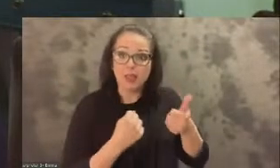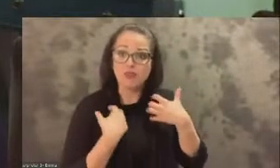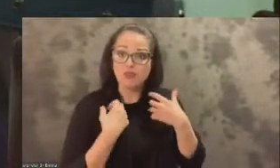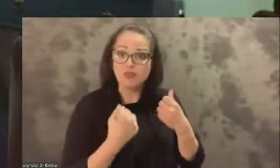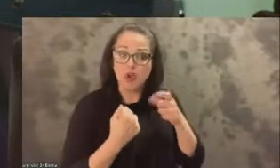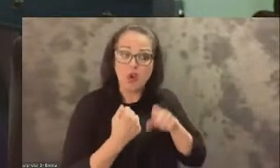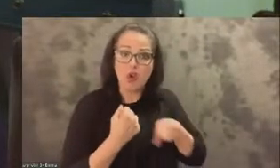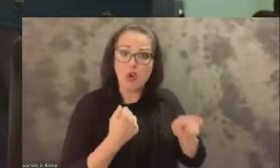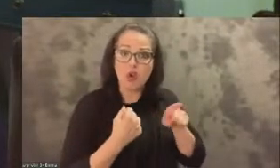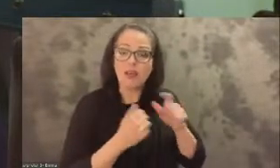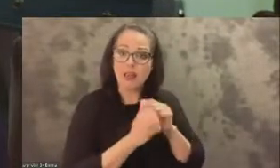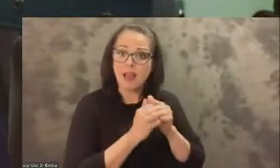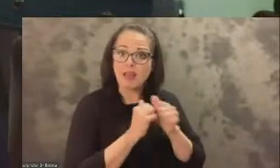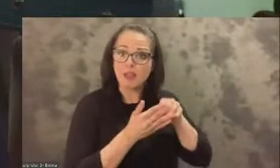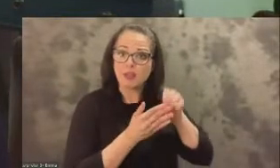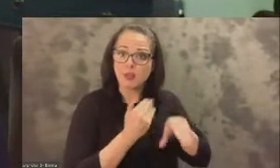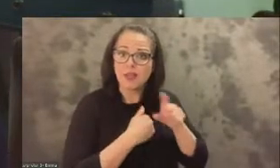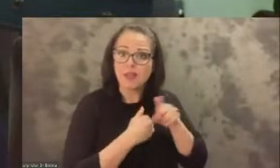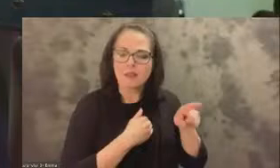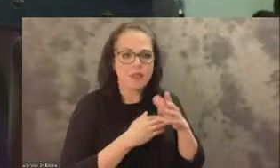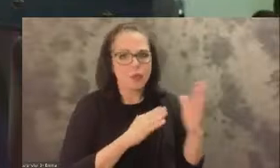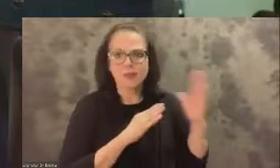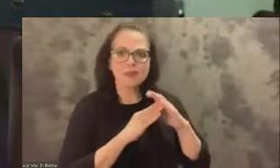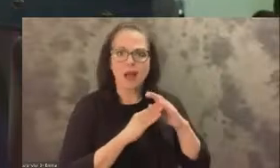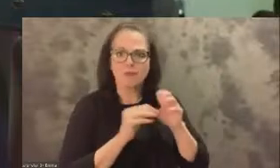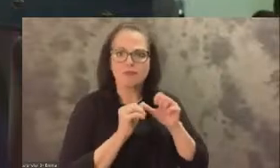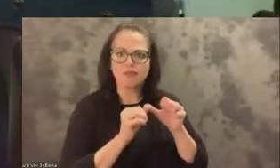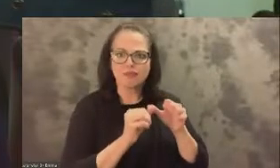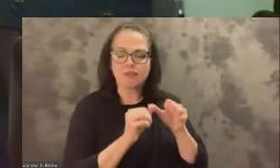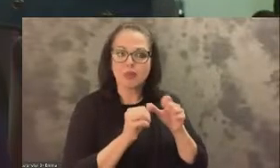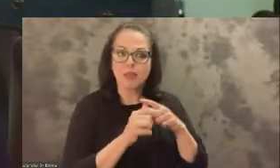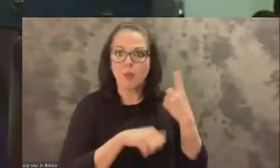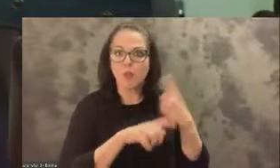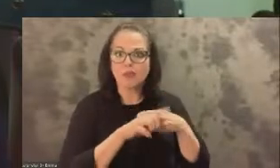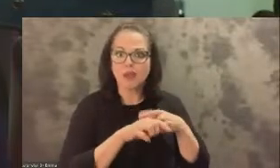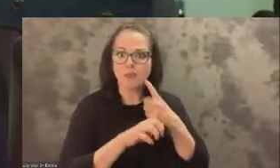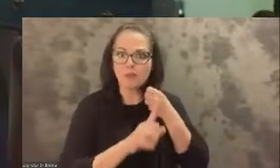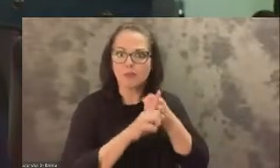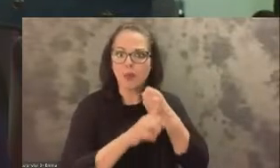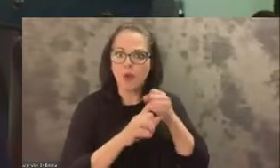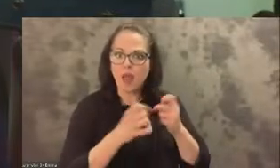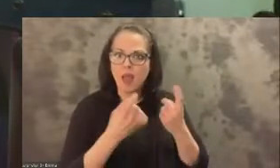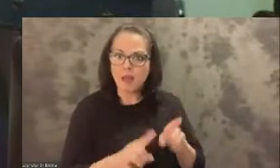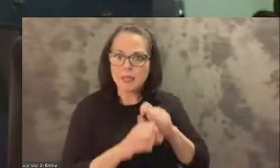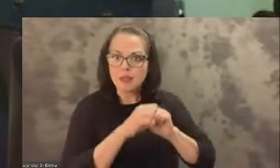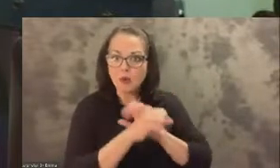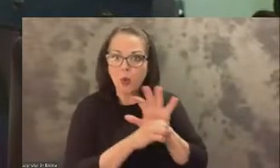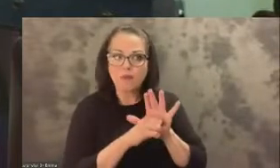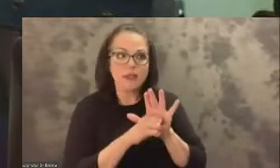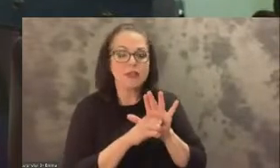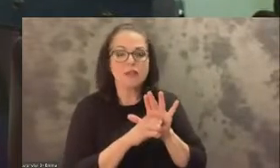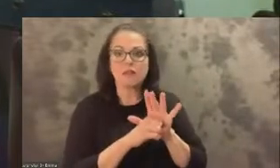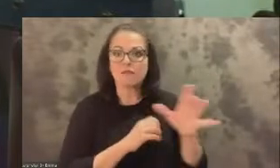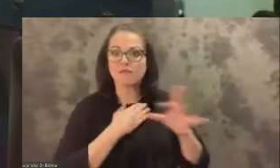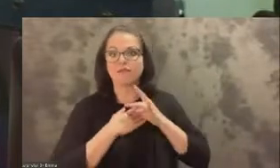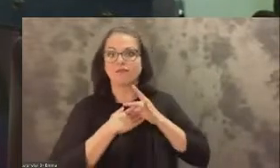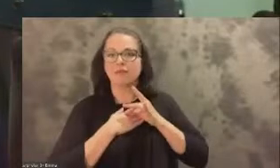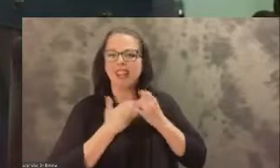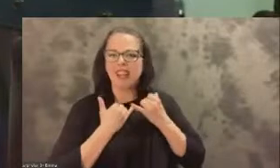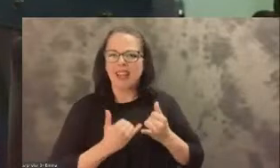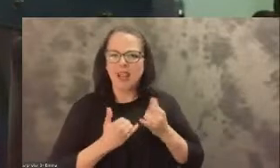student athletes who were at the top of their game and once receiving COVID, contracting COVID, and then now